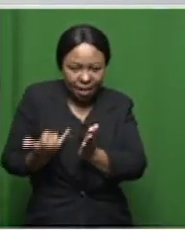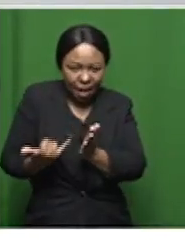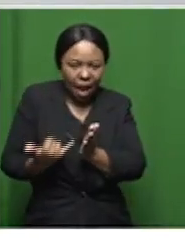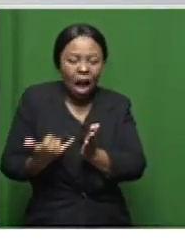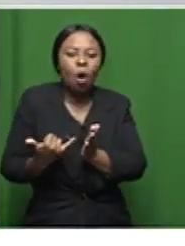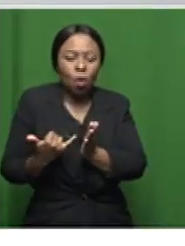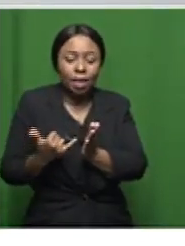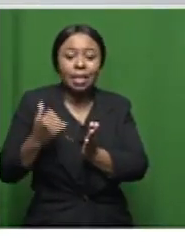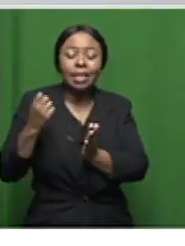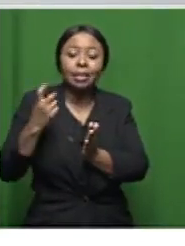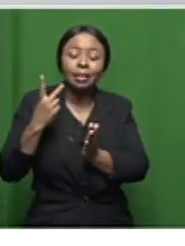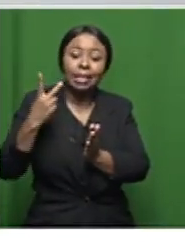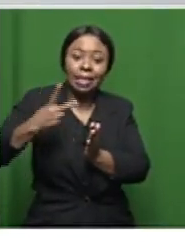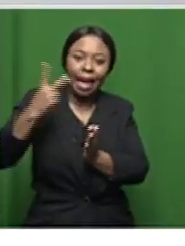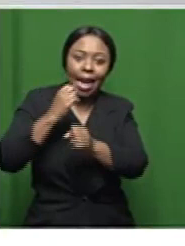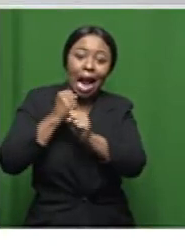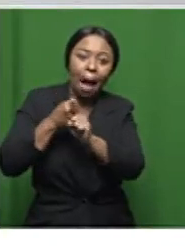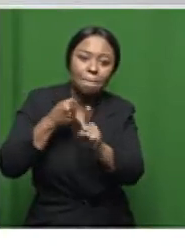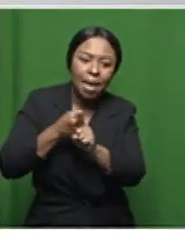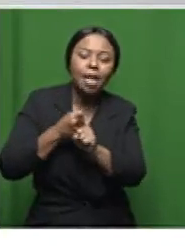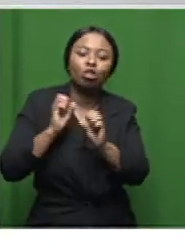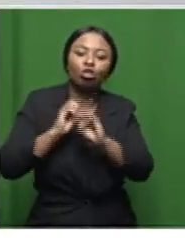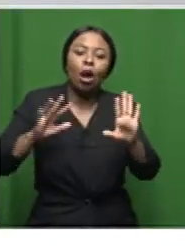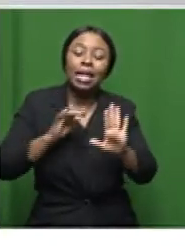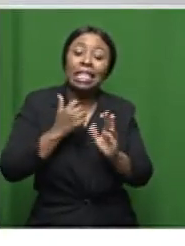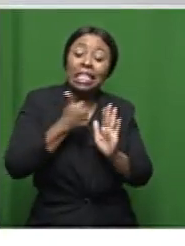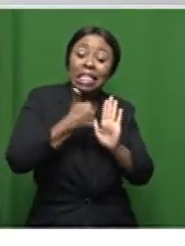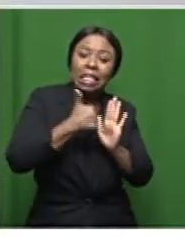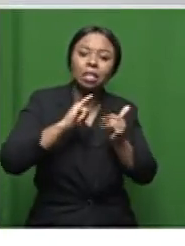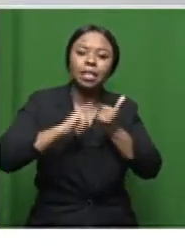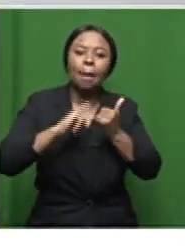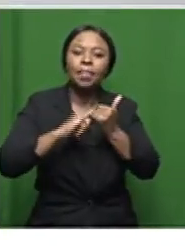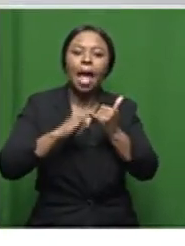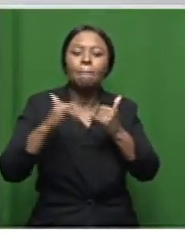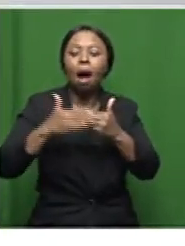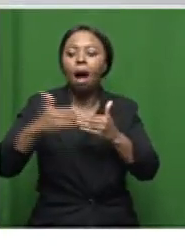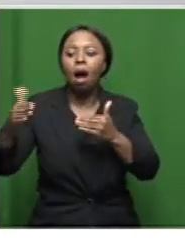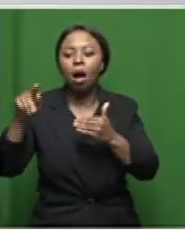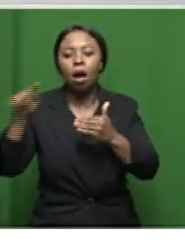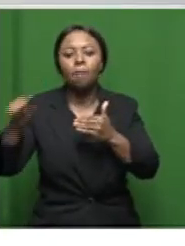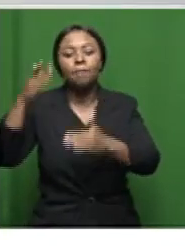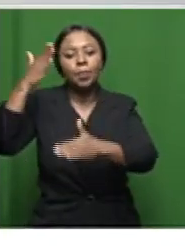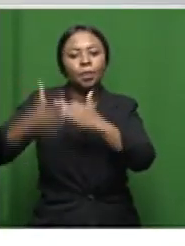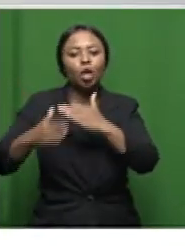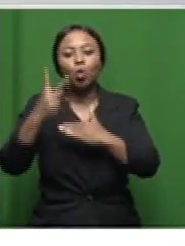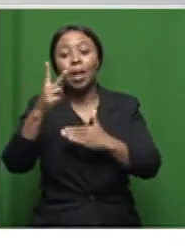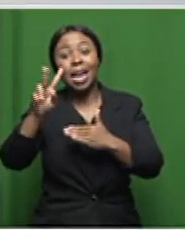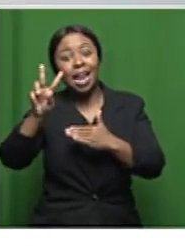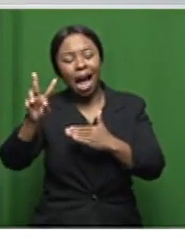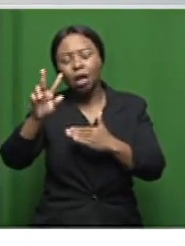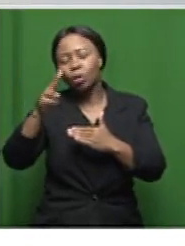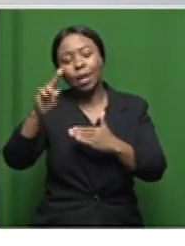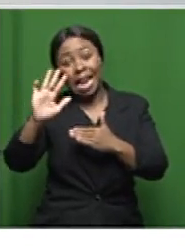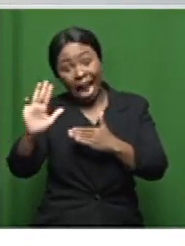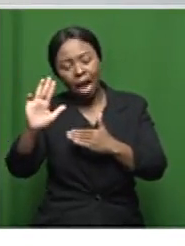currently, the second drive has started from the 6th of September and it will end on the 29th of October. So